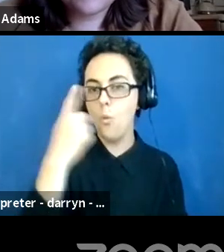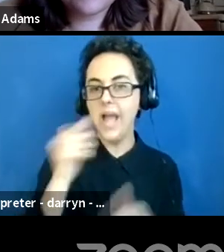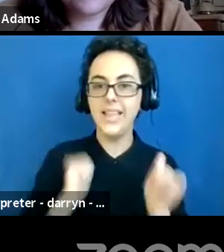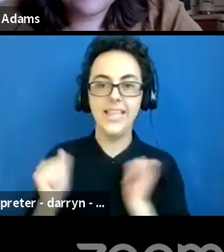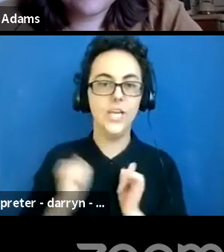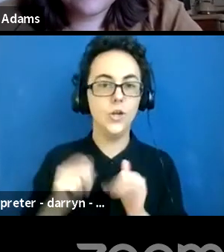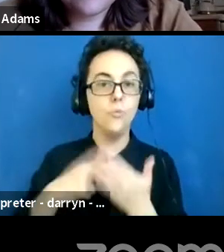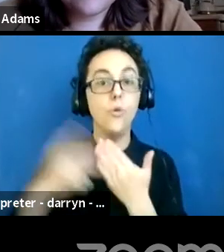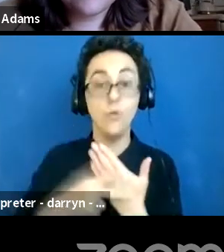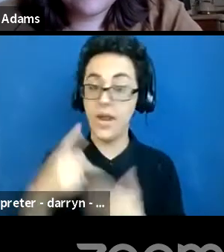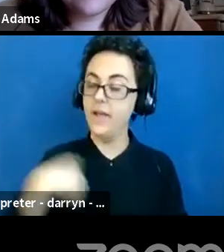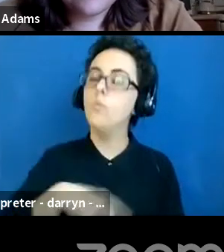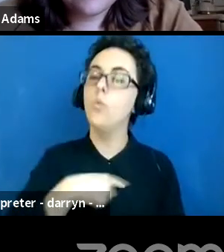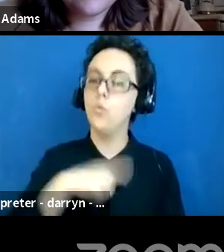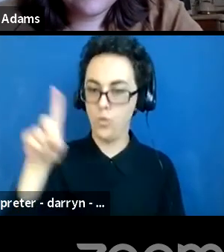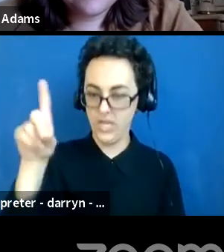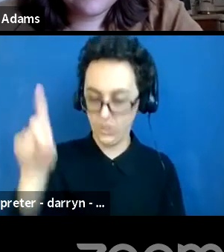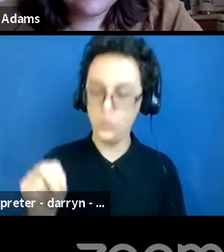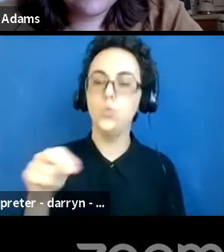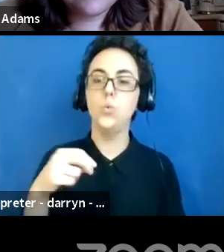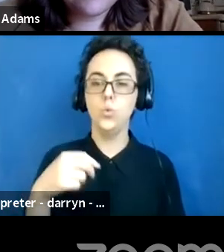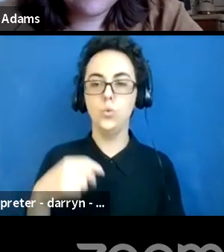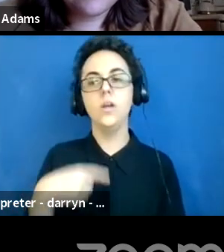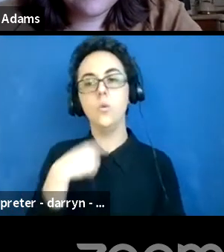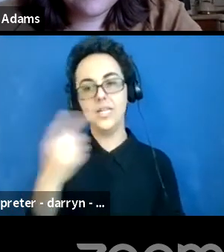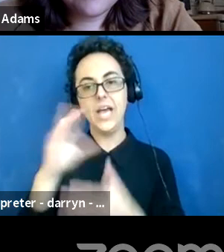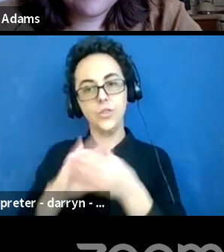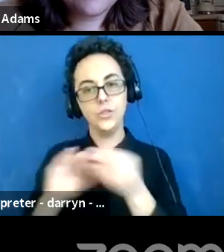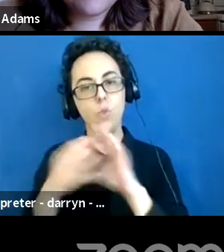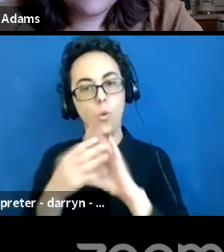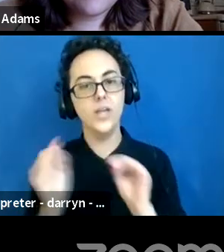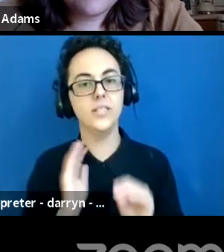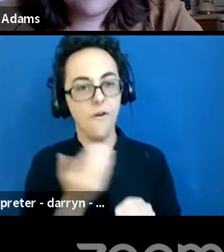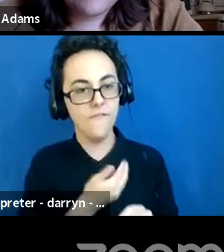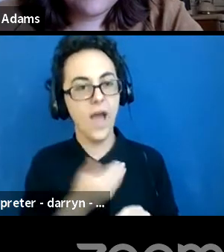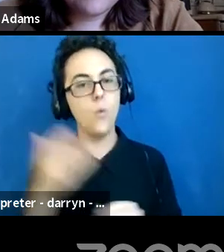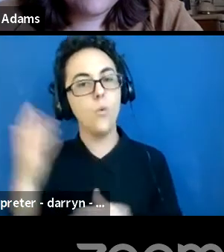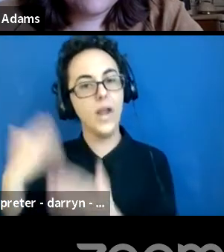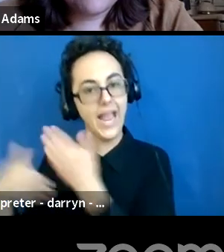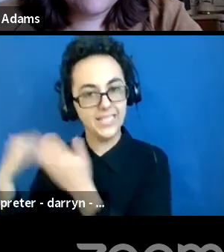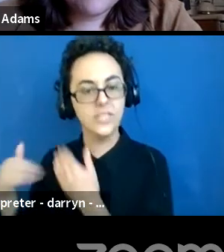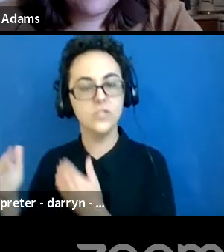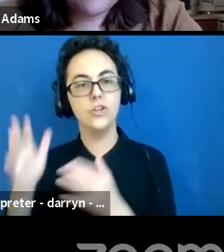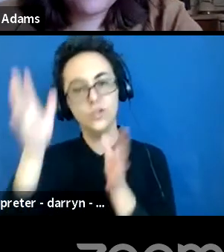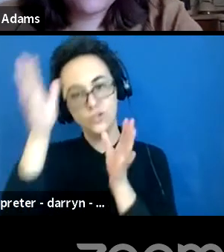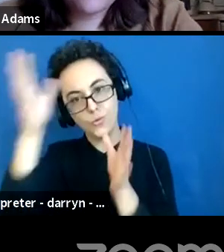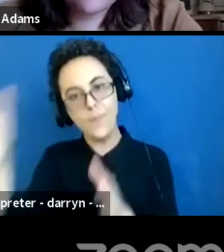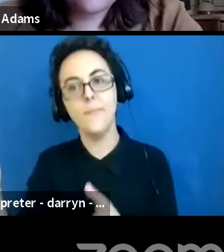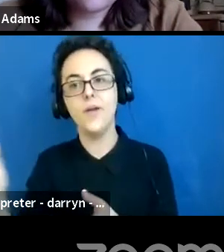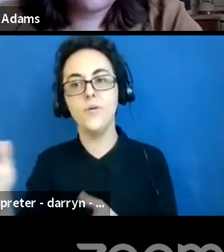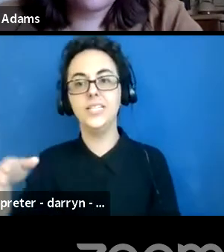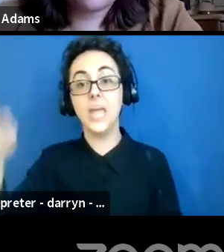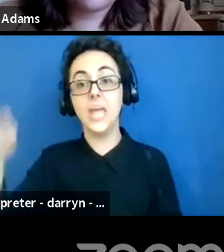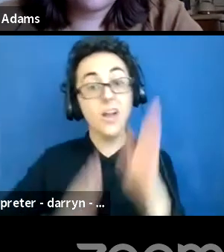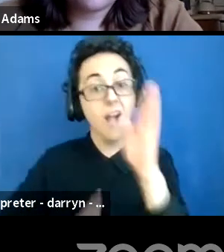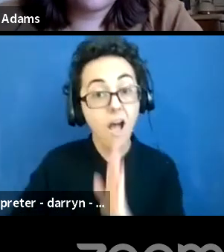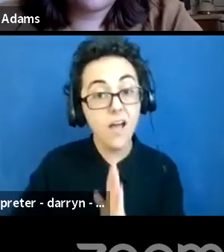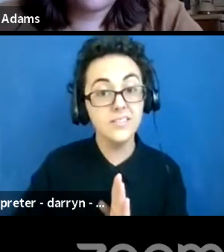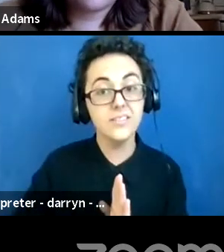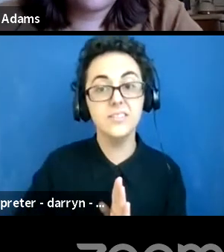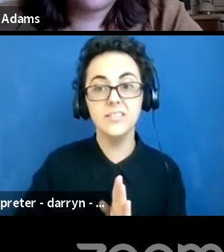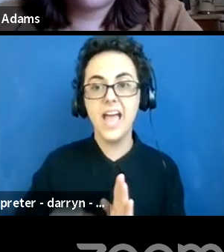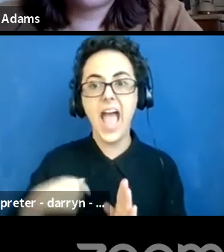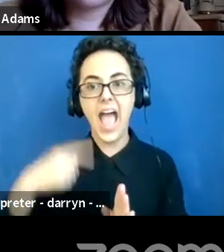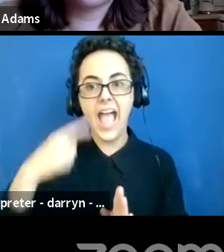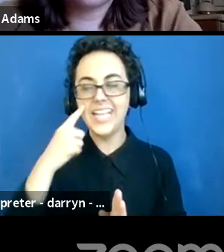ancestors, of our kupuna, our even our gods as well. I think like spiritual stories are also like extremely important part of